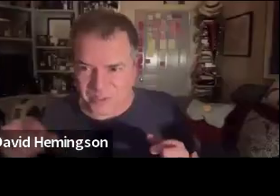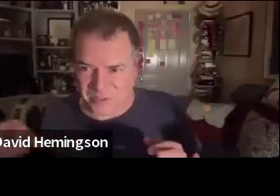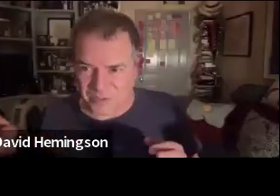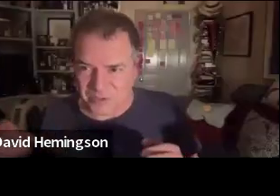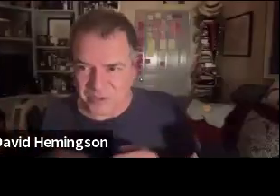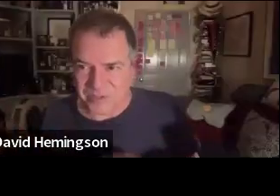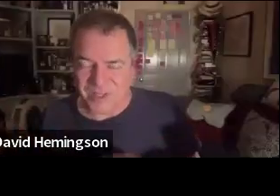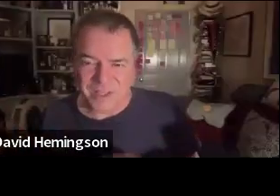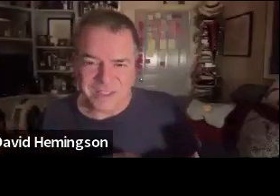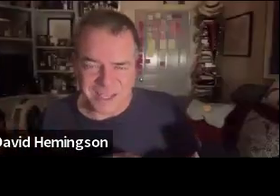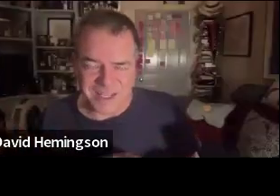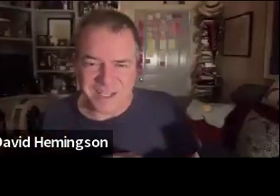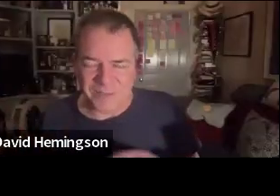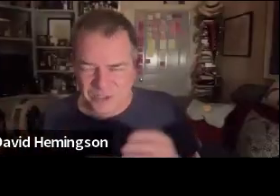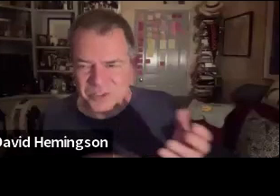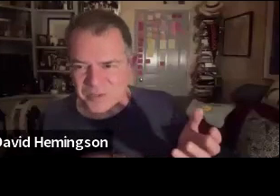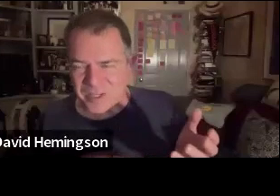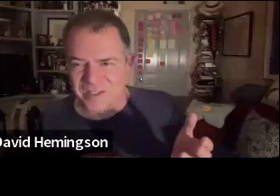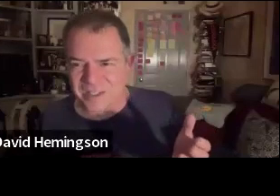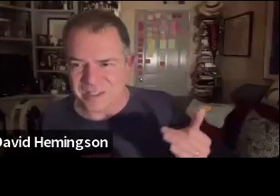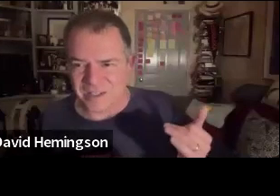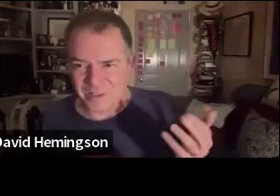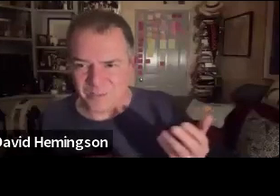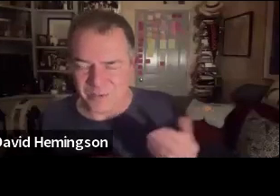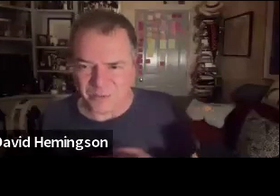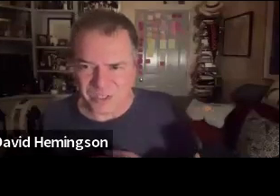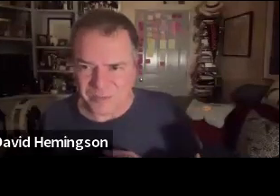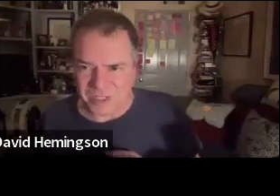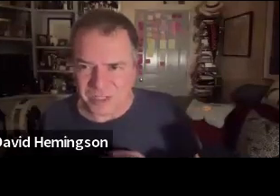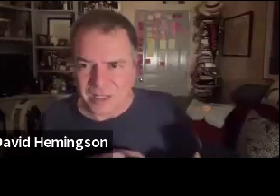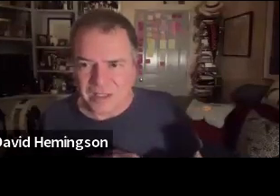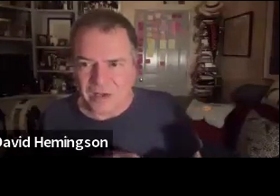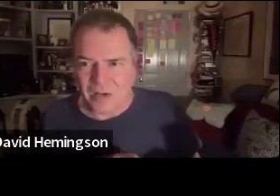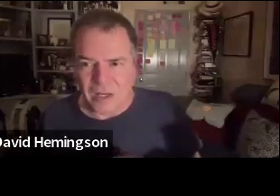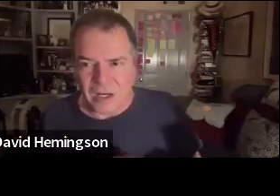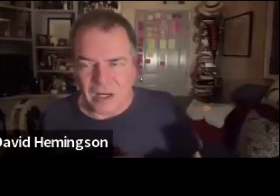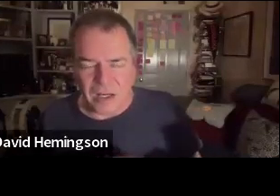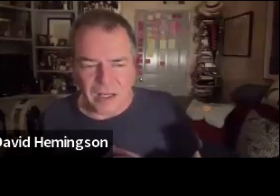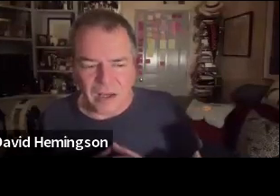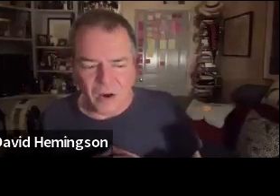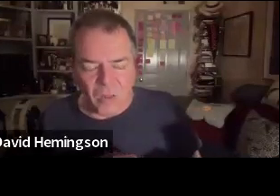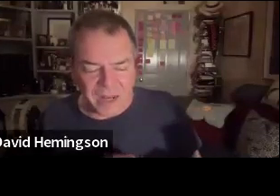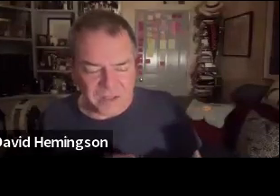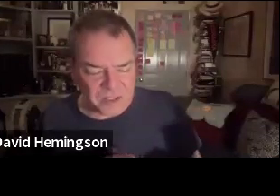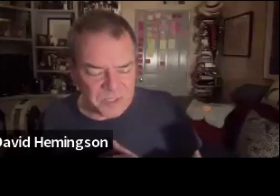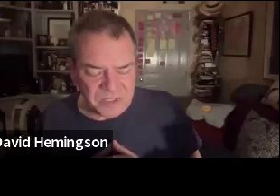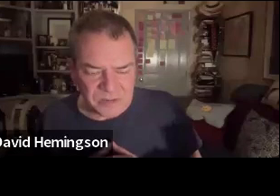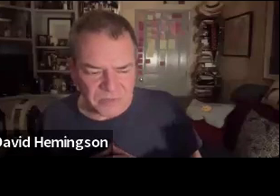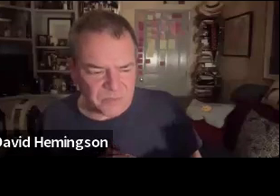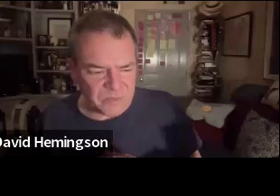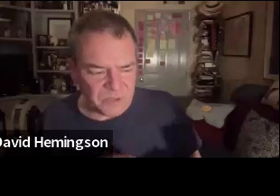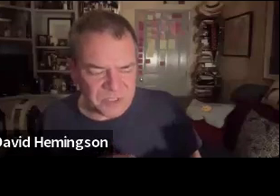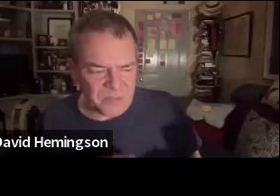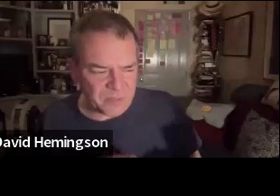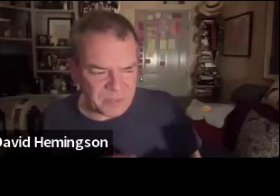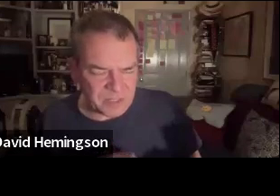of threads its way through the script, the can which shows up again in the museum scene. All that is just me sort